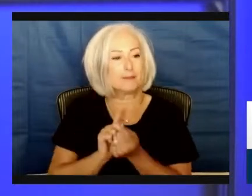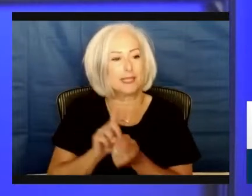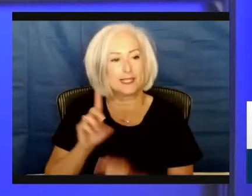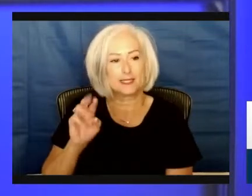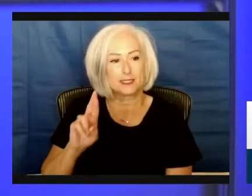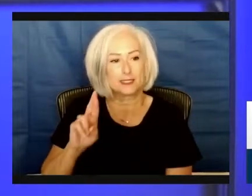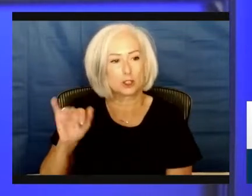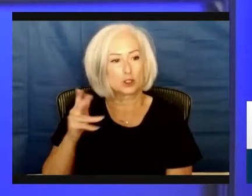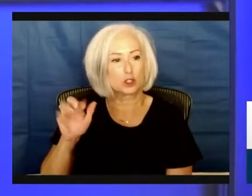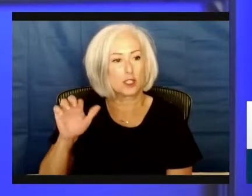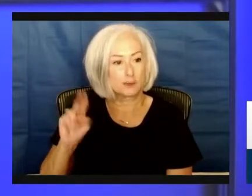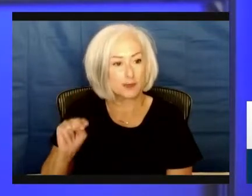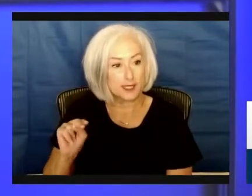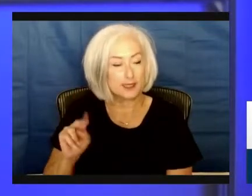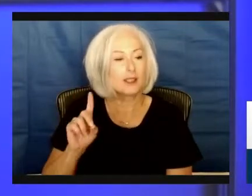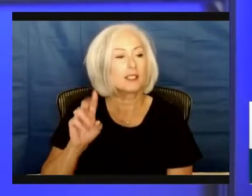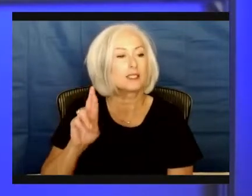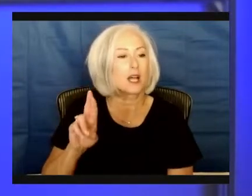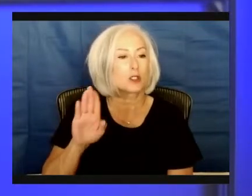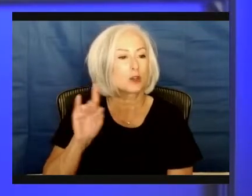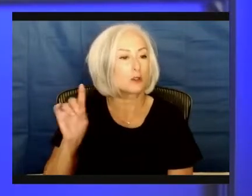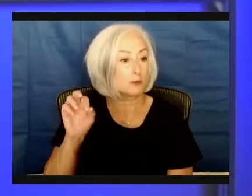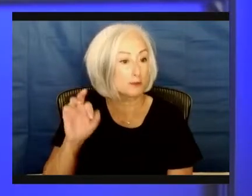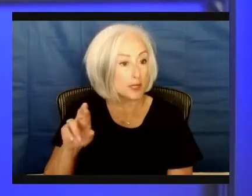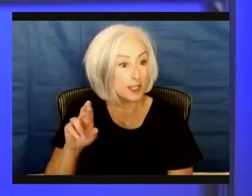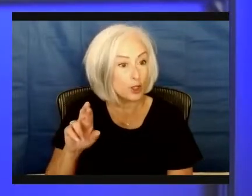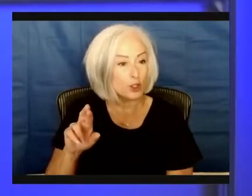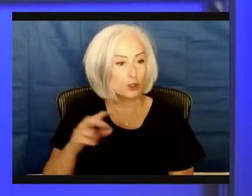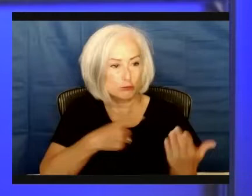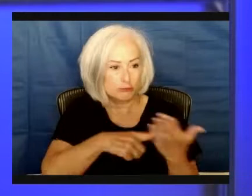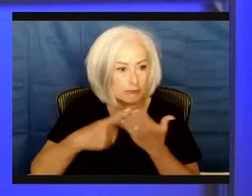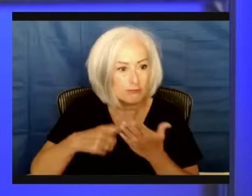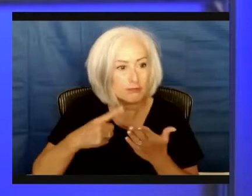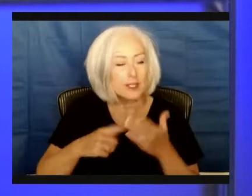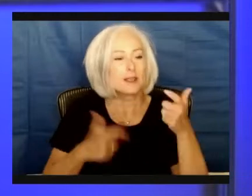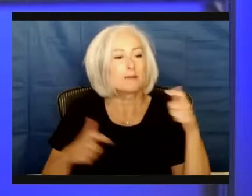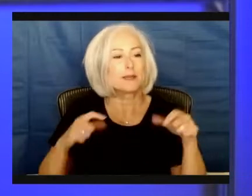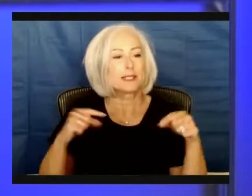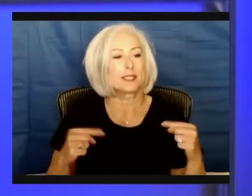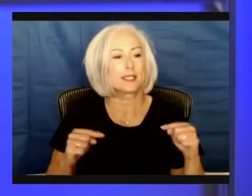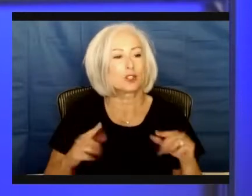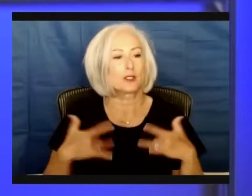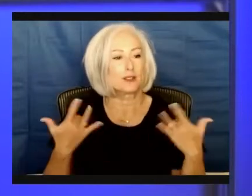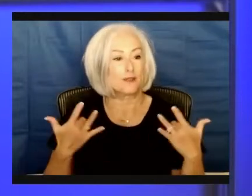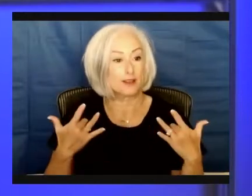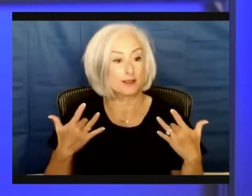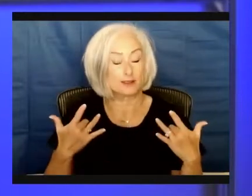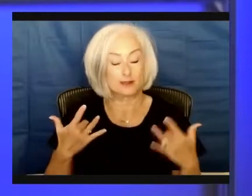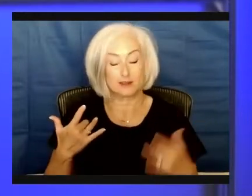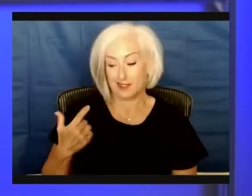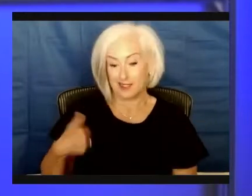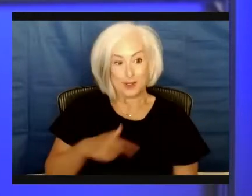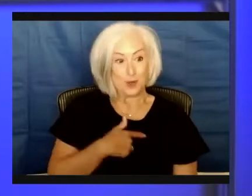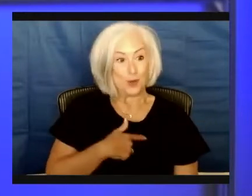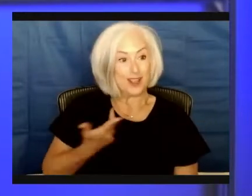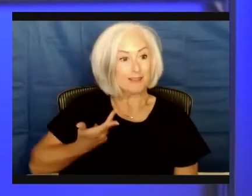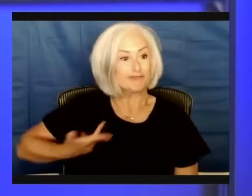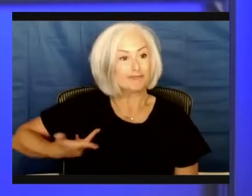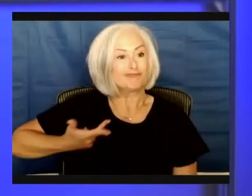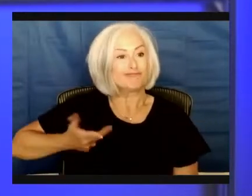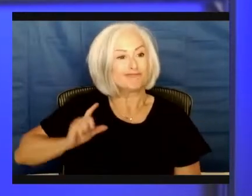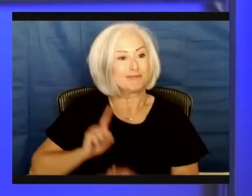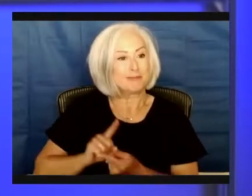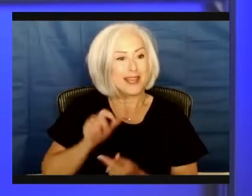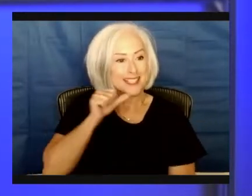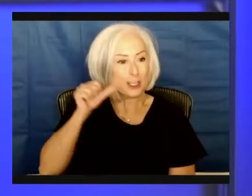casualty plan. And to that end, we met yesterday, and we were reviewing what we knew about this